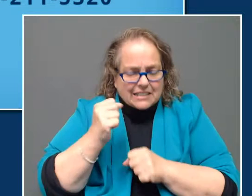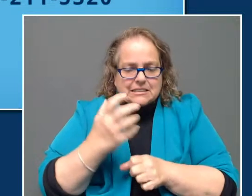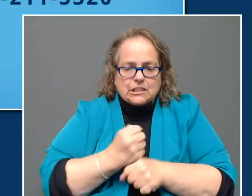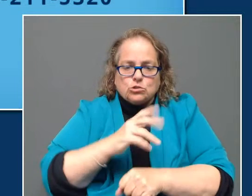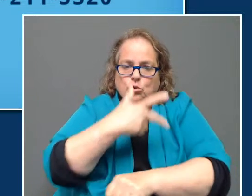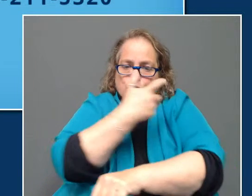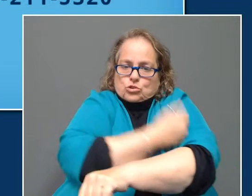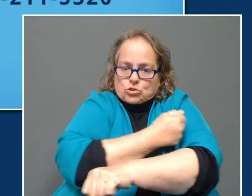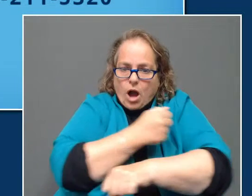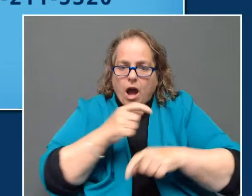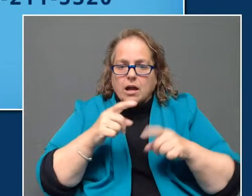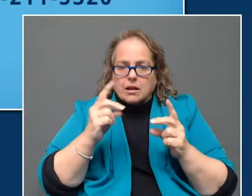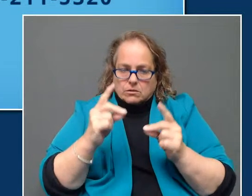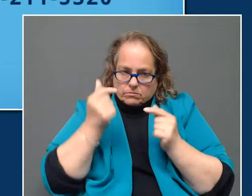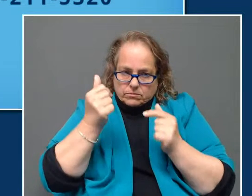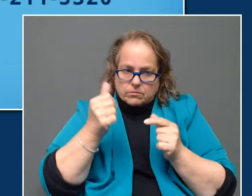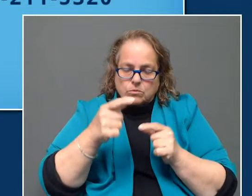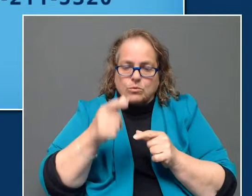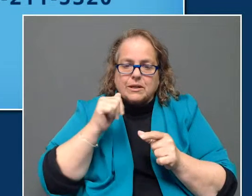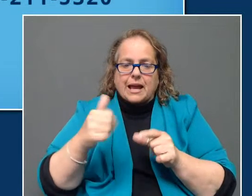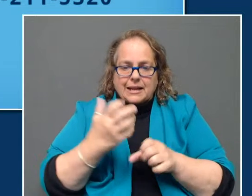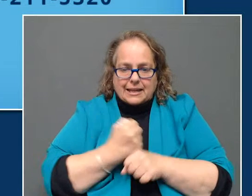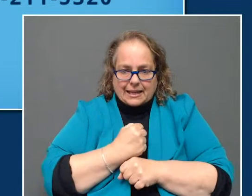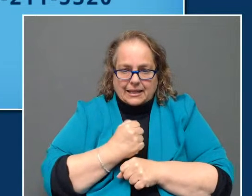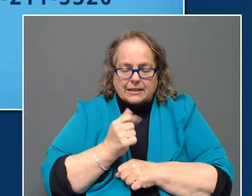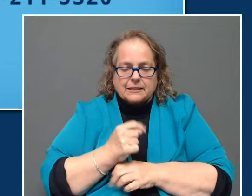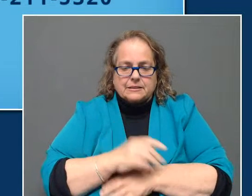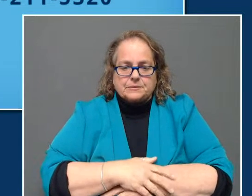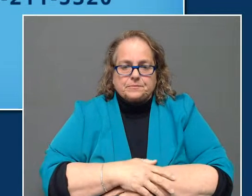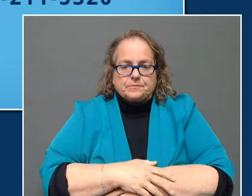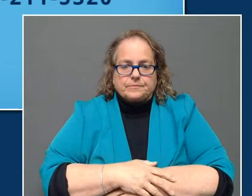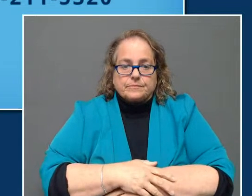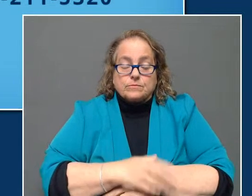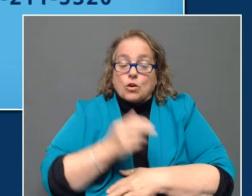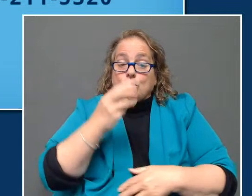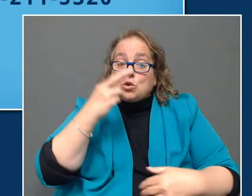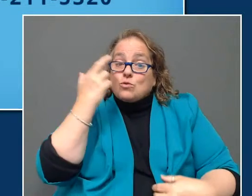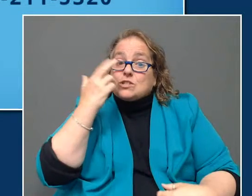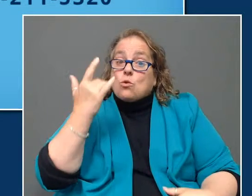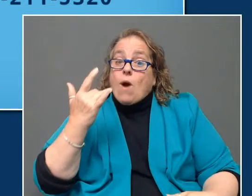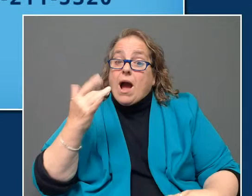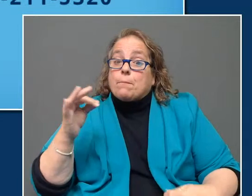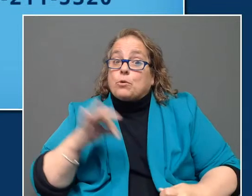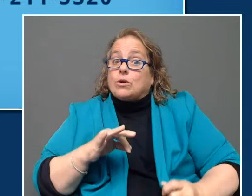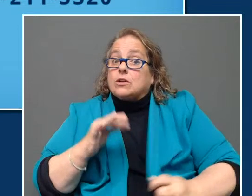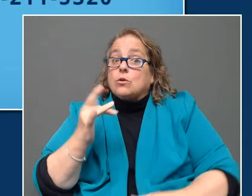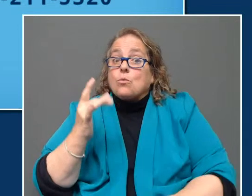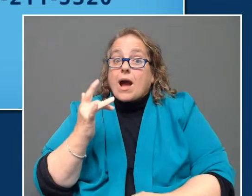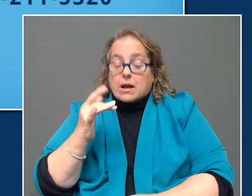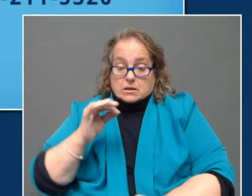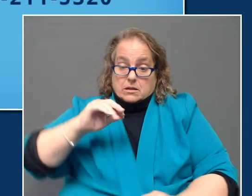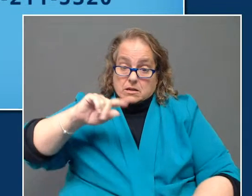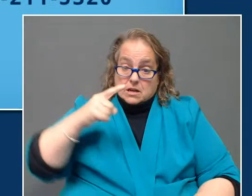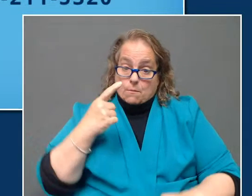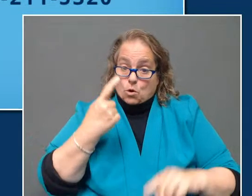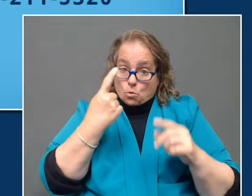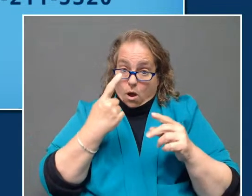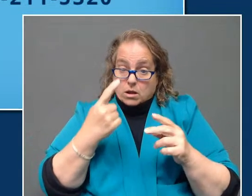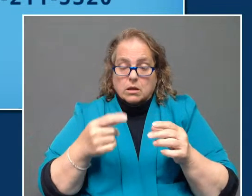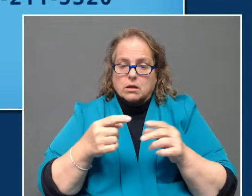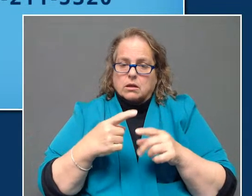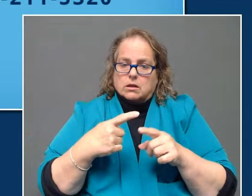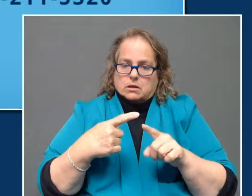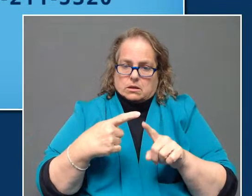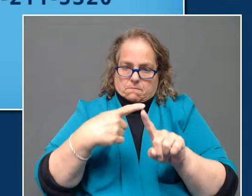being vaccinated. And here's a couple of reasons why it's so important. Number one, the positive.